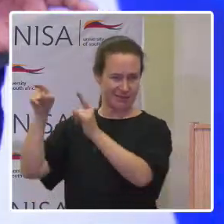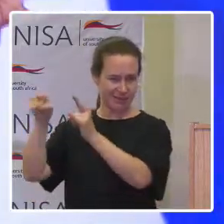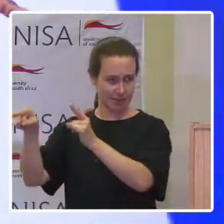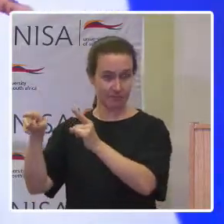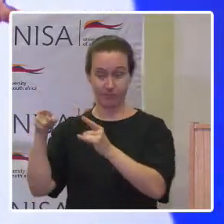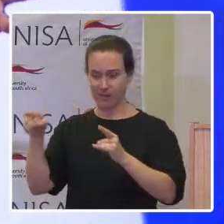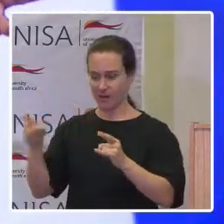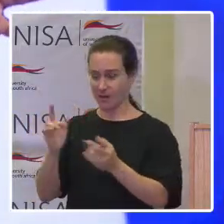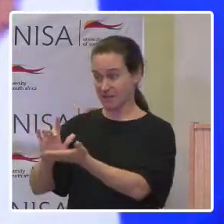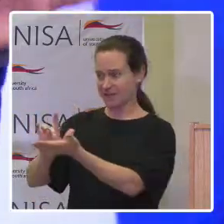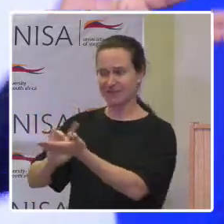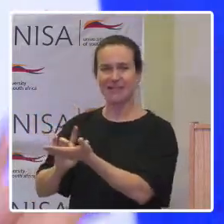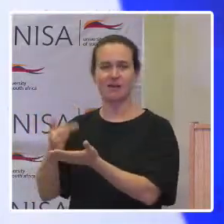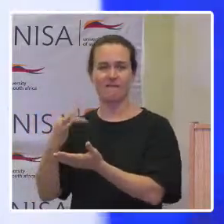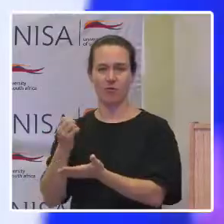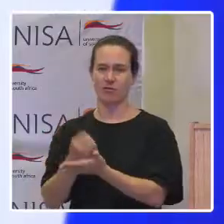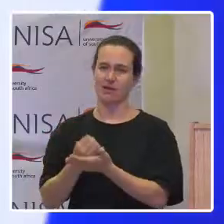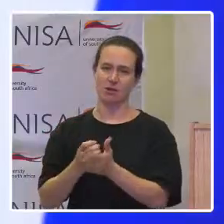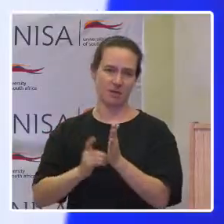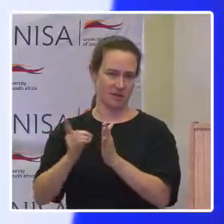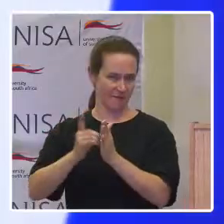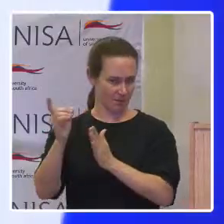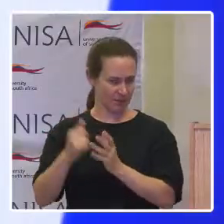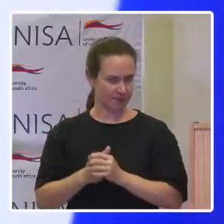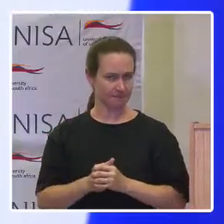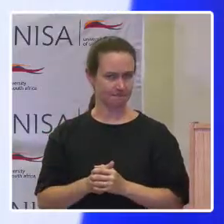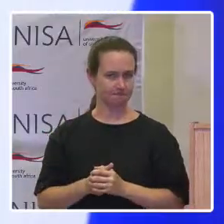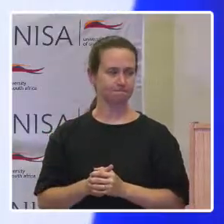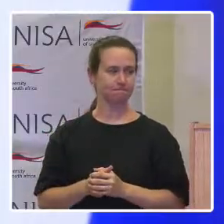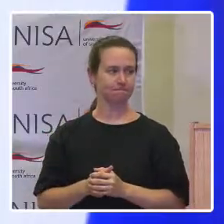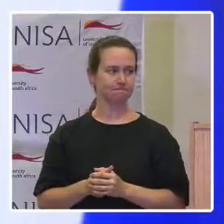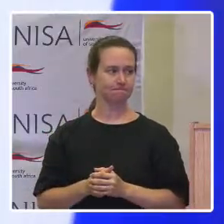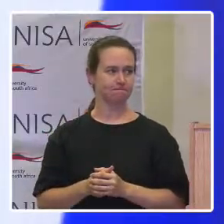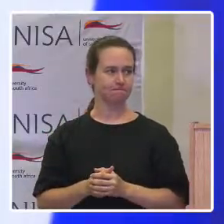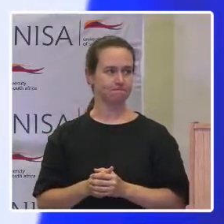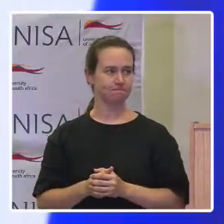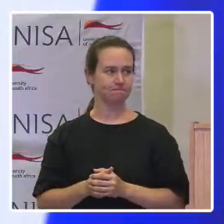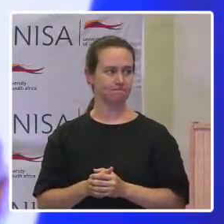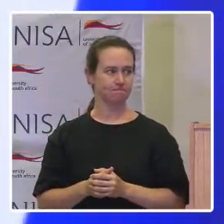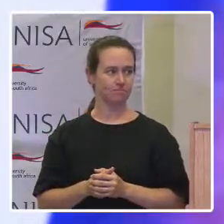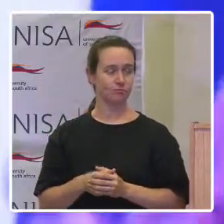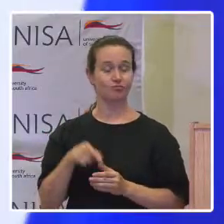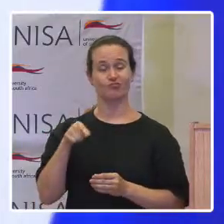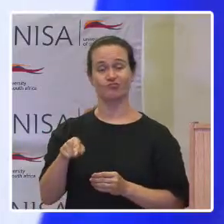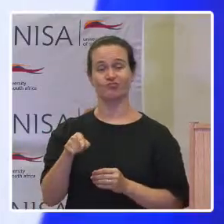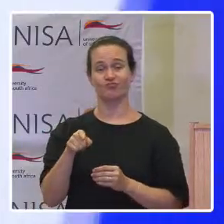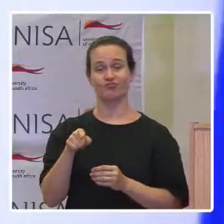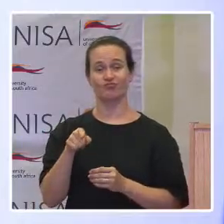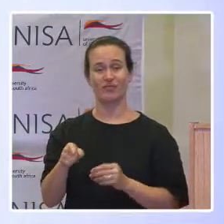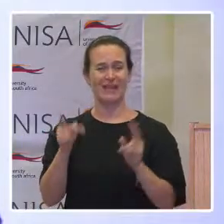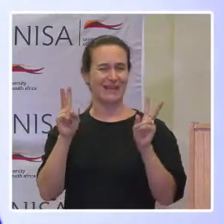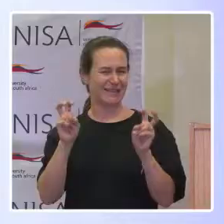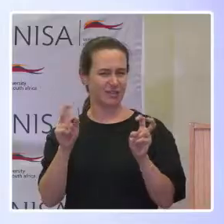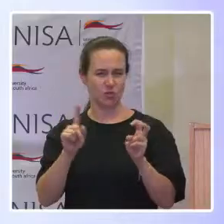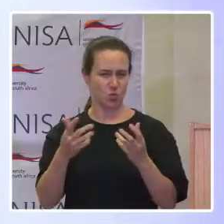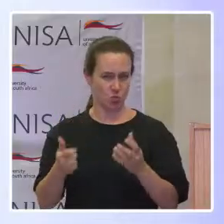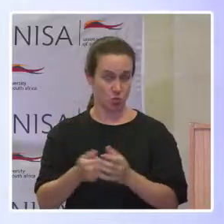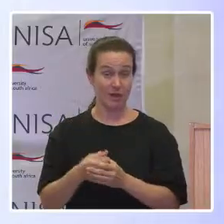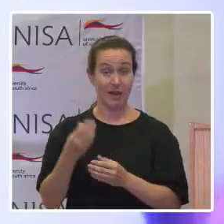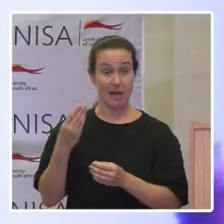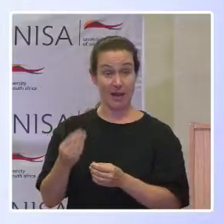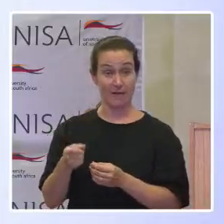of economic development? So the issue really here is that there is an